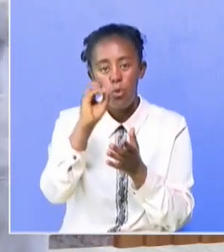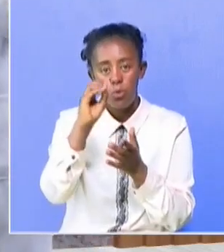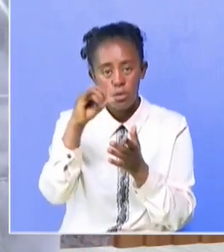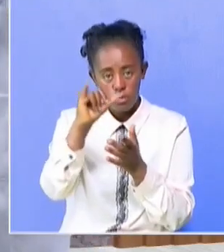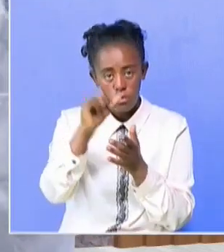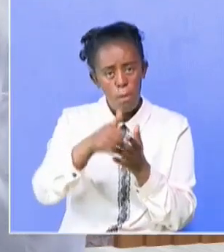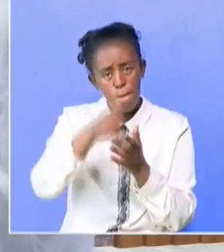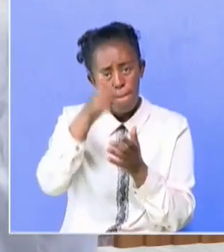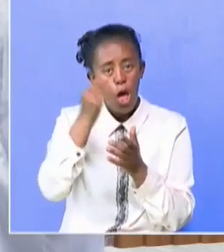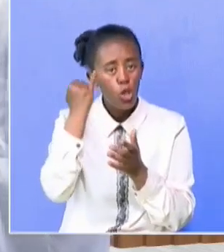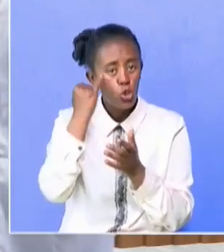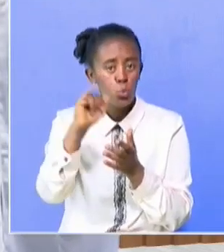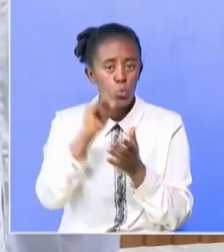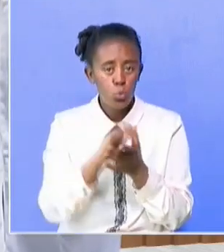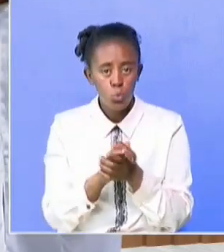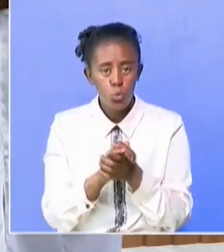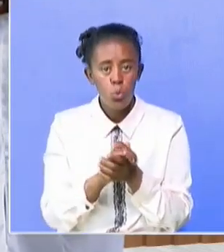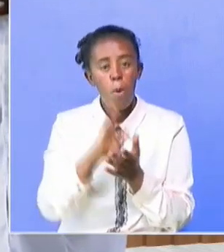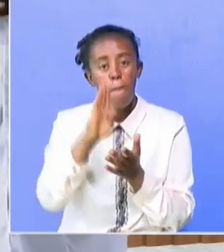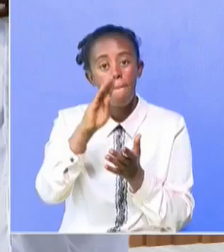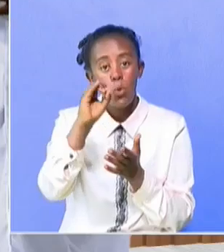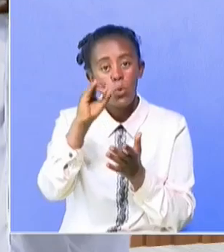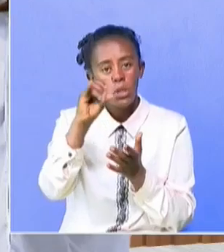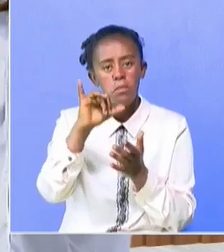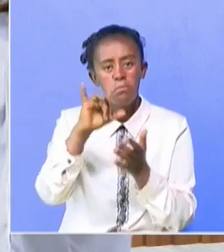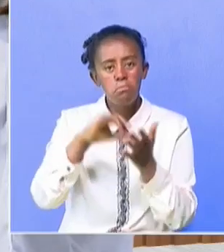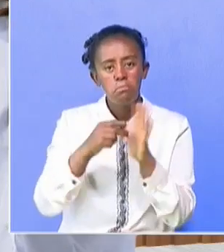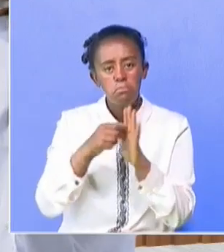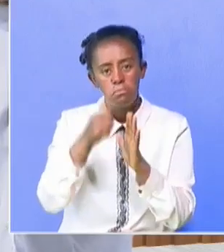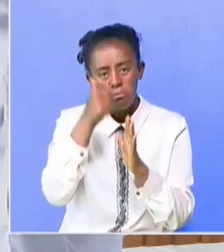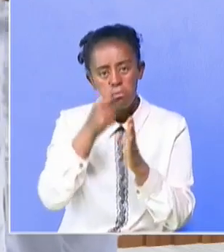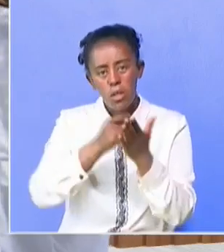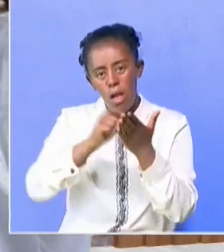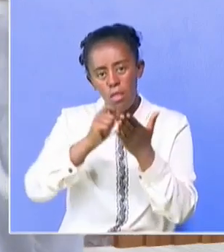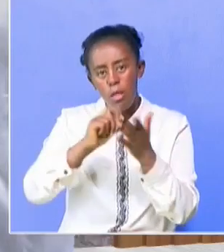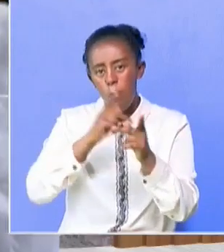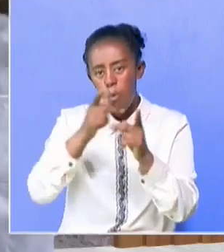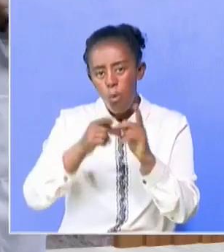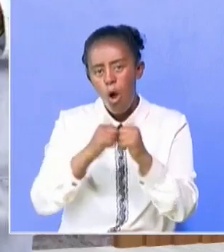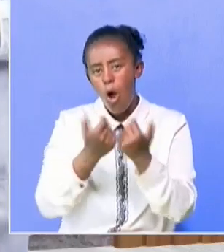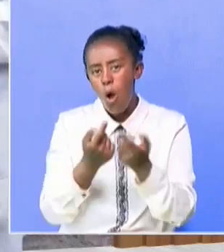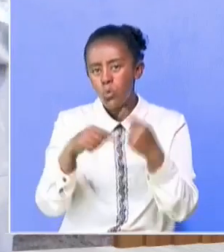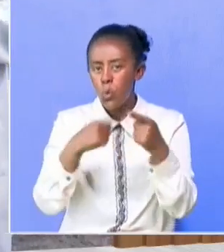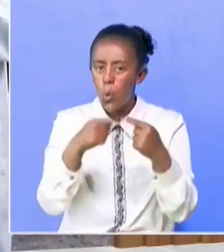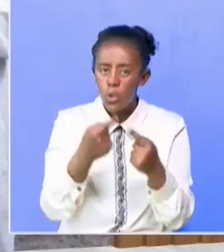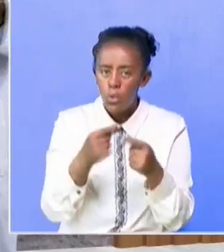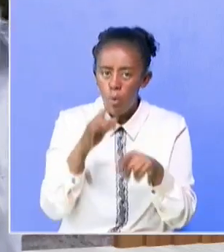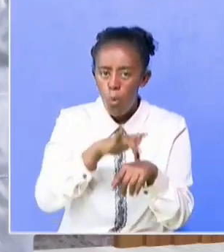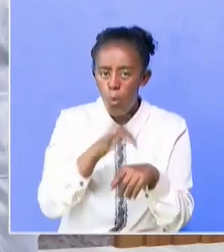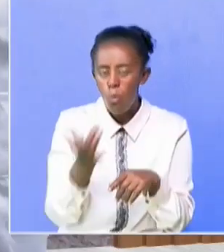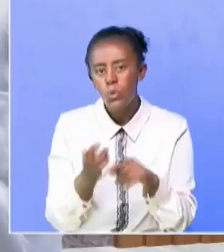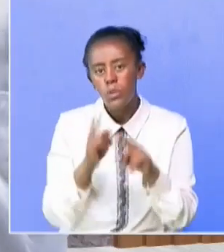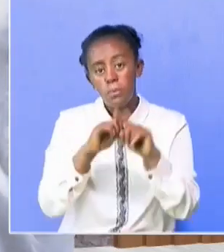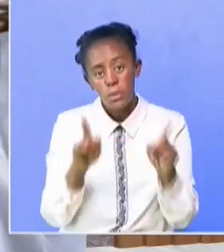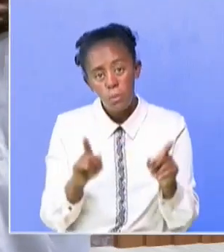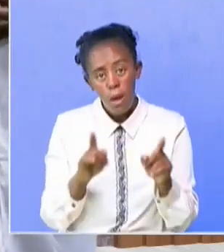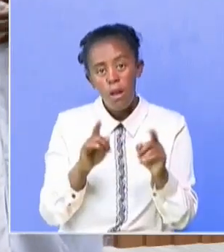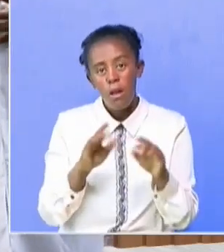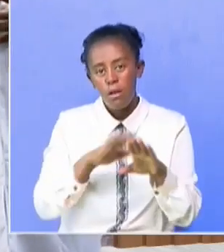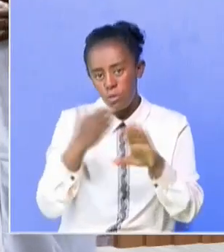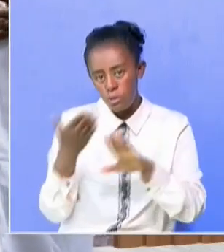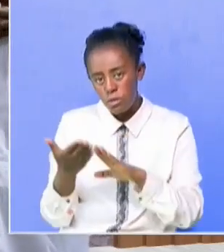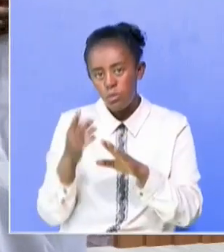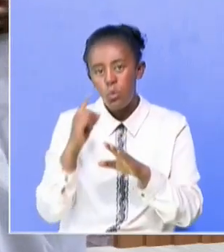the main issue. The main issue in a sense, right? The program, how it's going on, special guests who